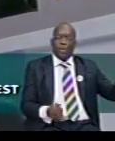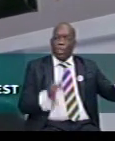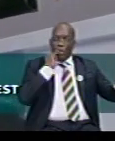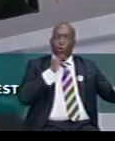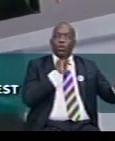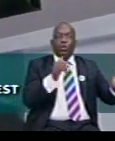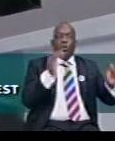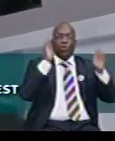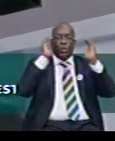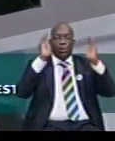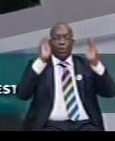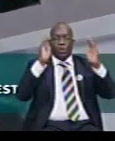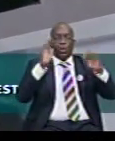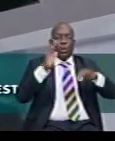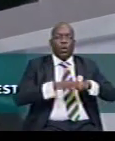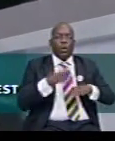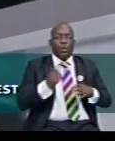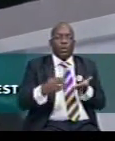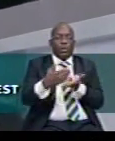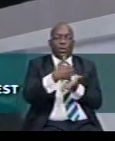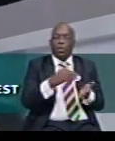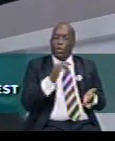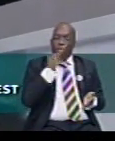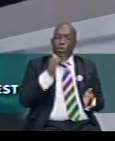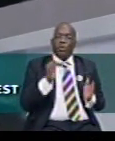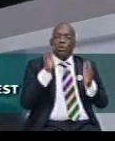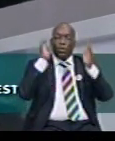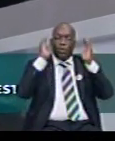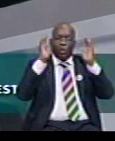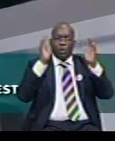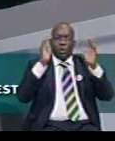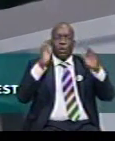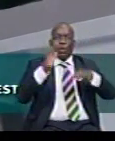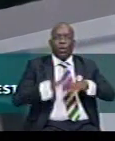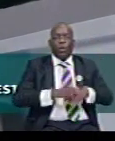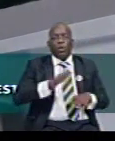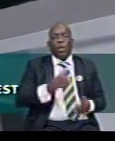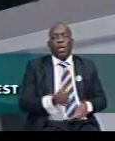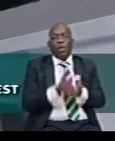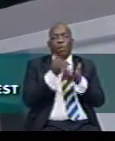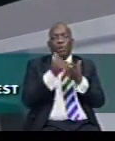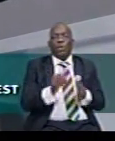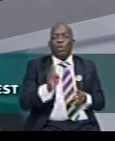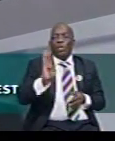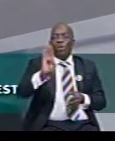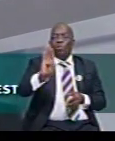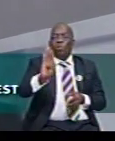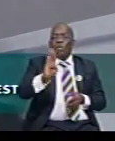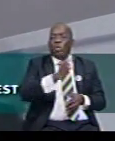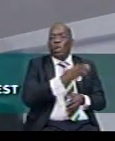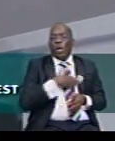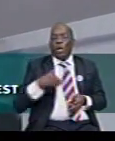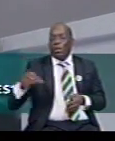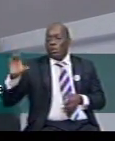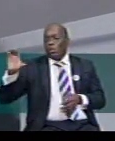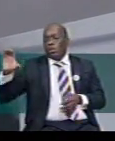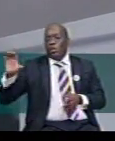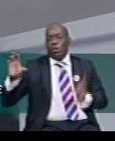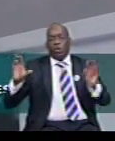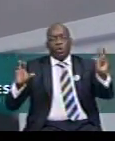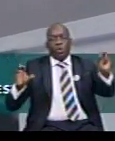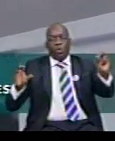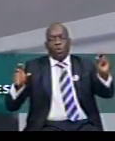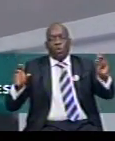on the harvest, is concentrating on helping B and helping C. No,